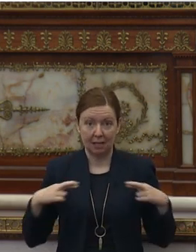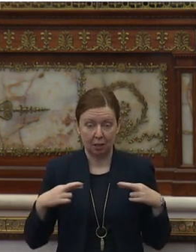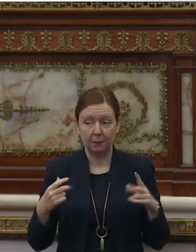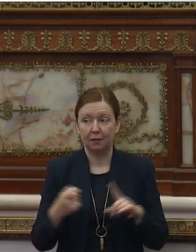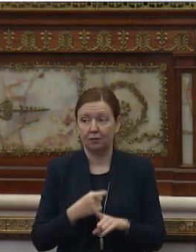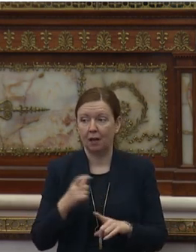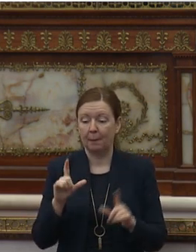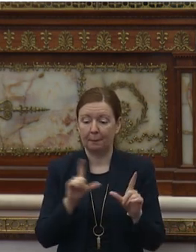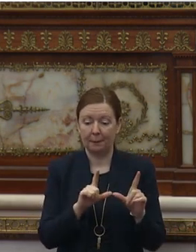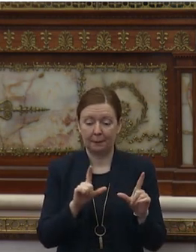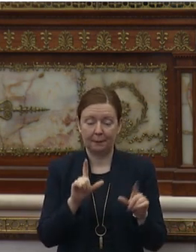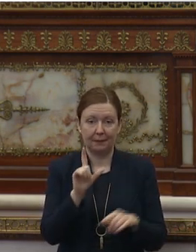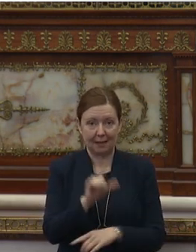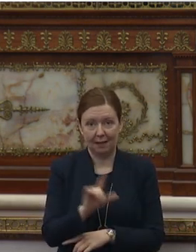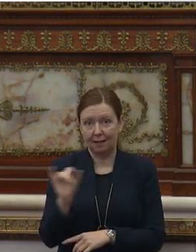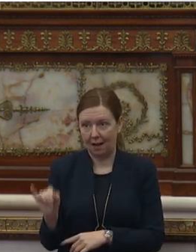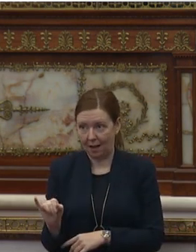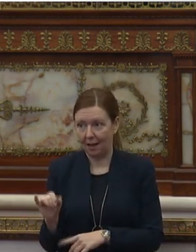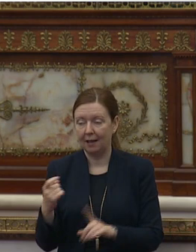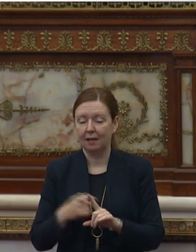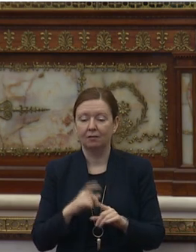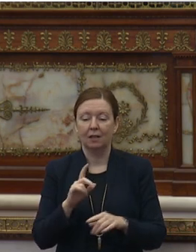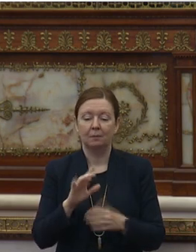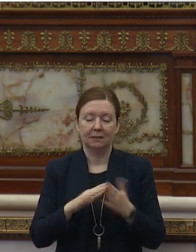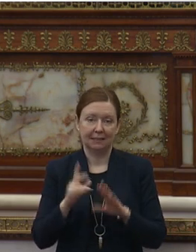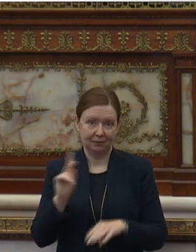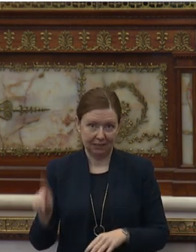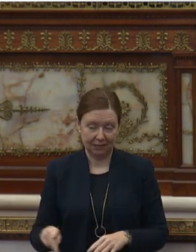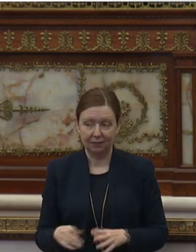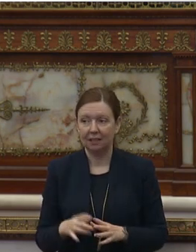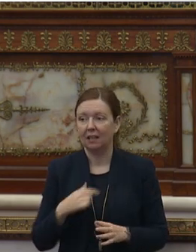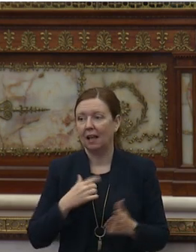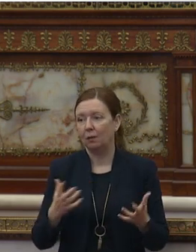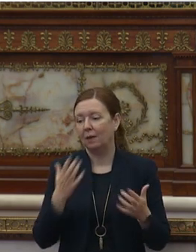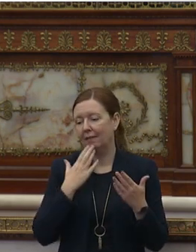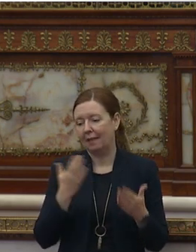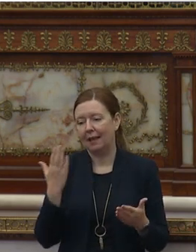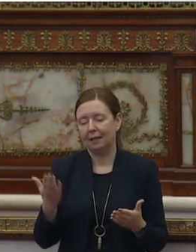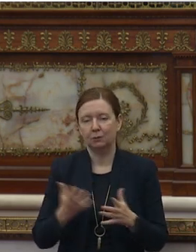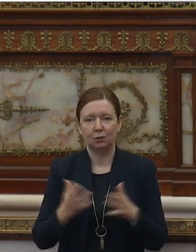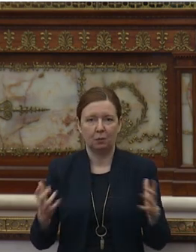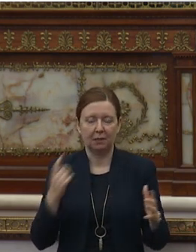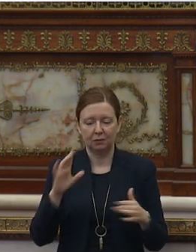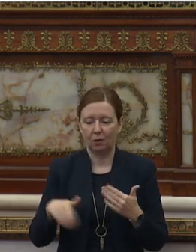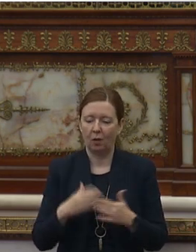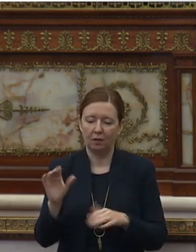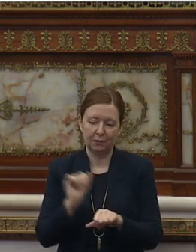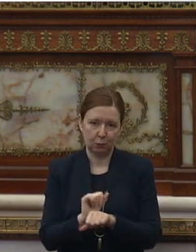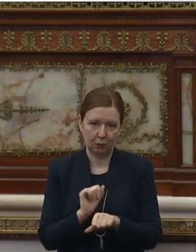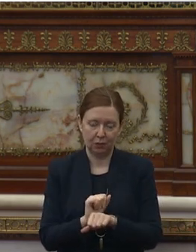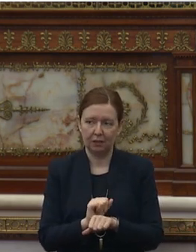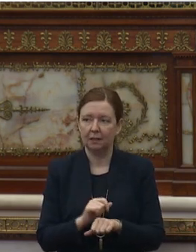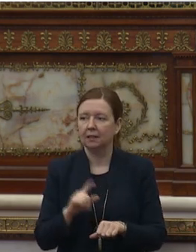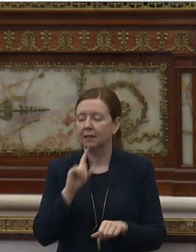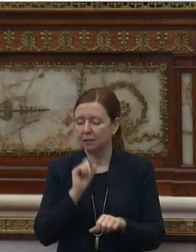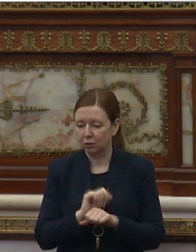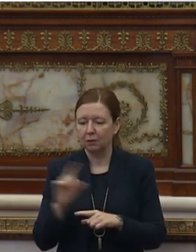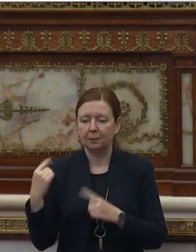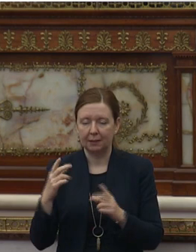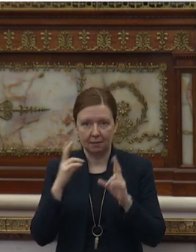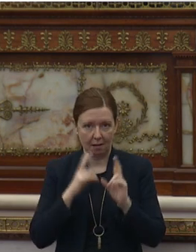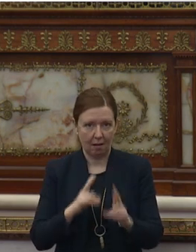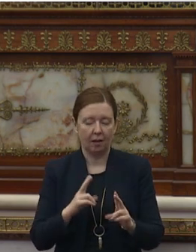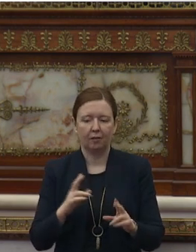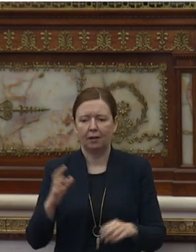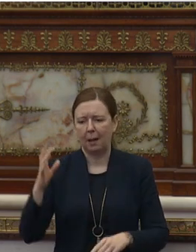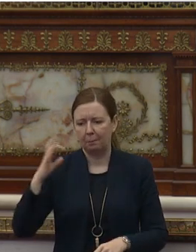from licenses and inspections and from the City of Philadelphia. I just want to thank him so much for all of his work. It's truly been an honor and